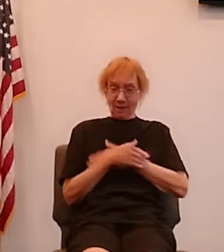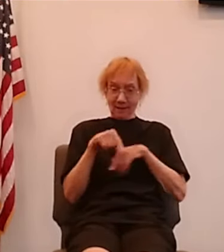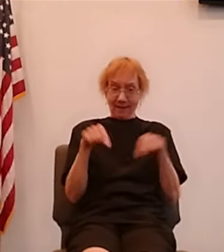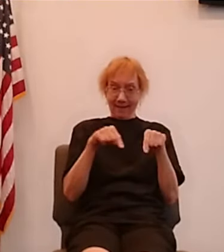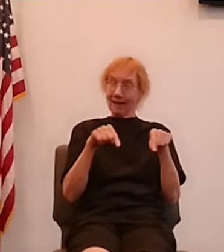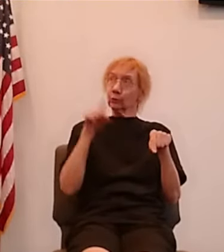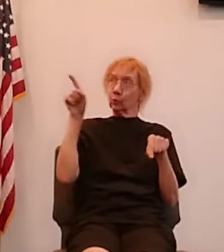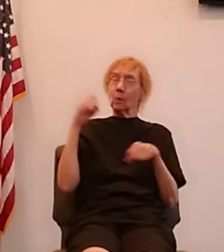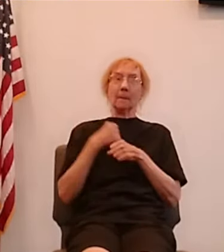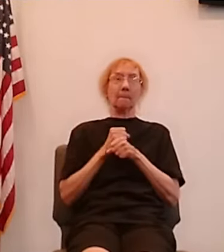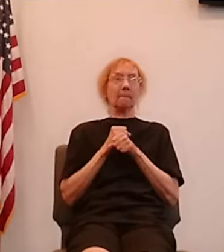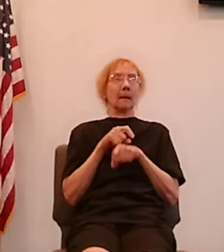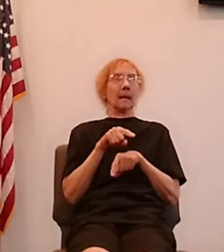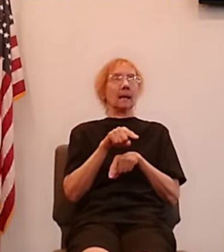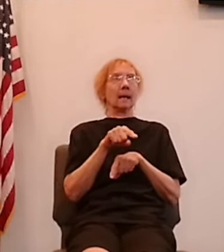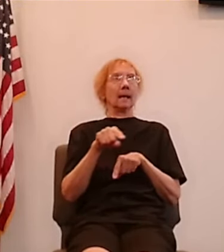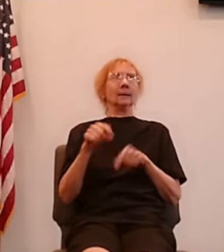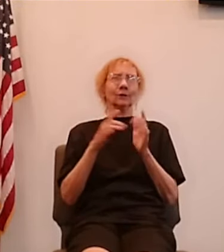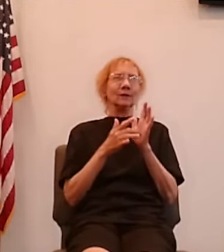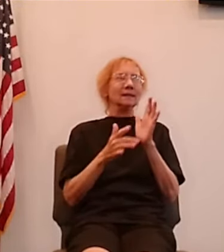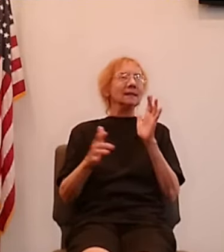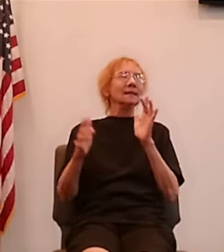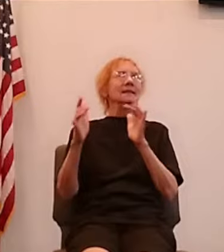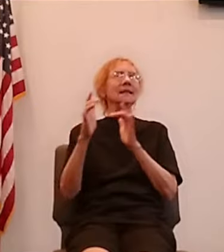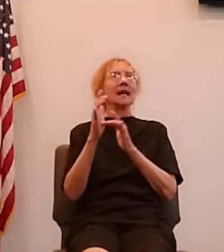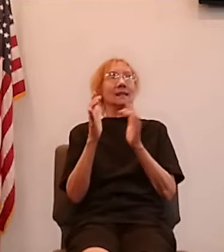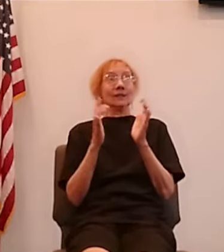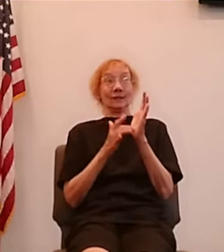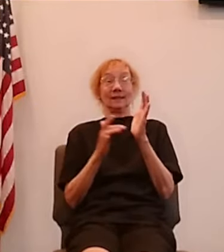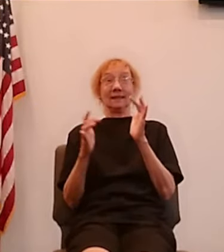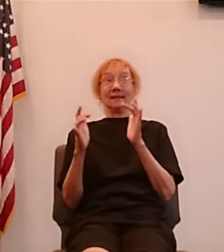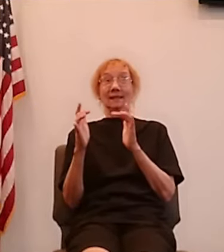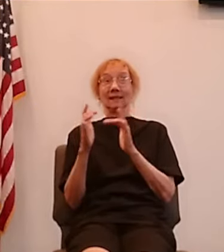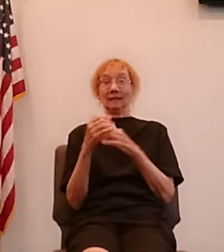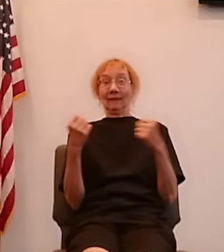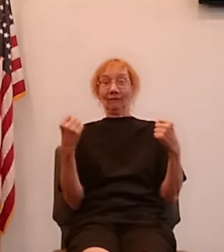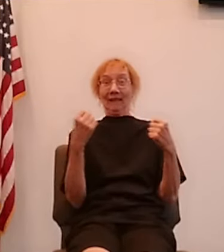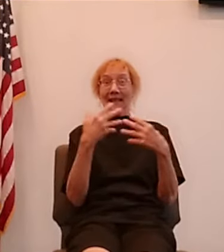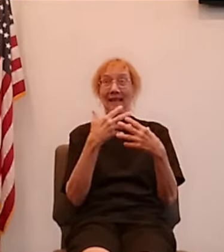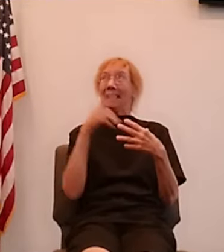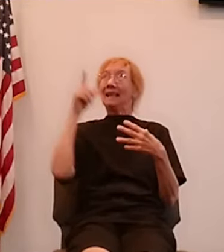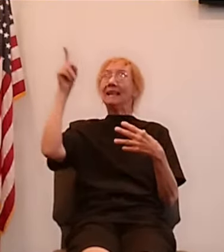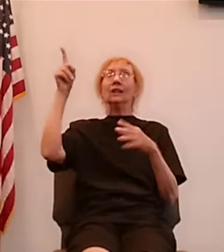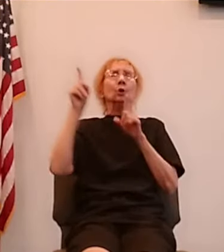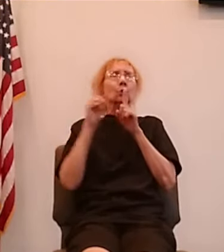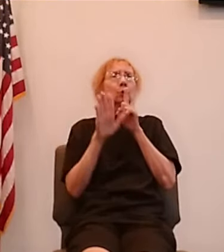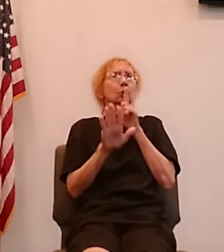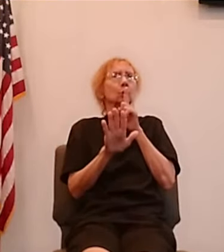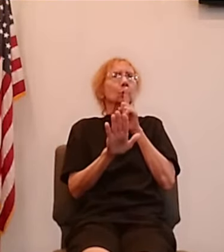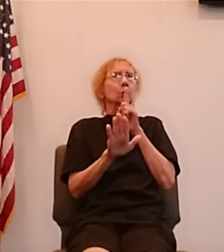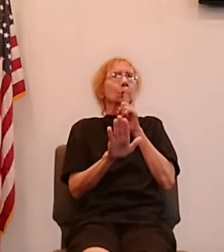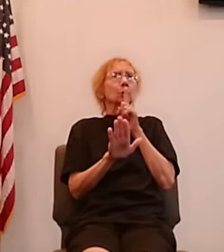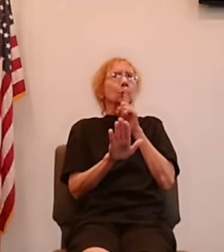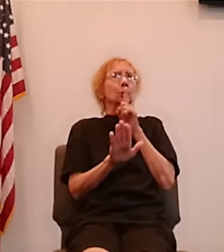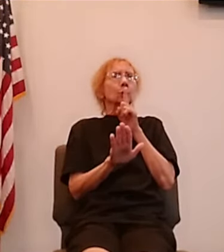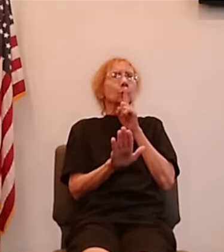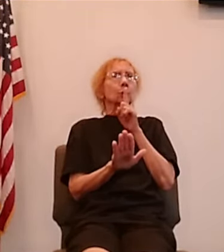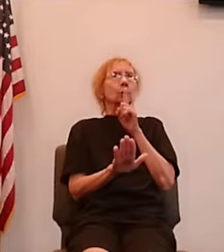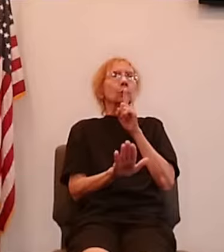darkness tremble. Jesus, Jesus, silence fear.